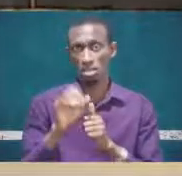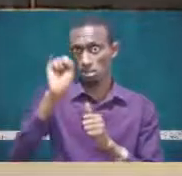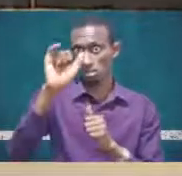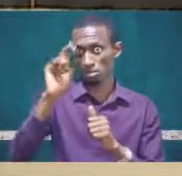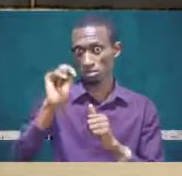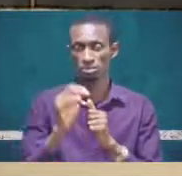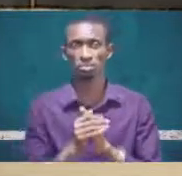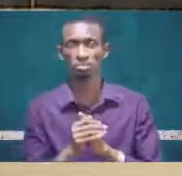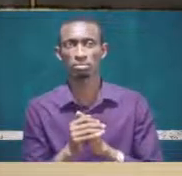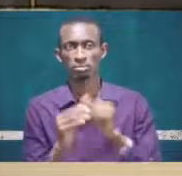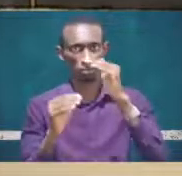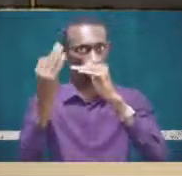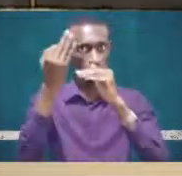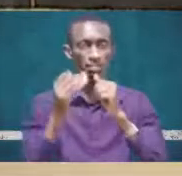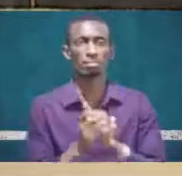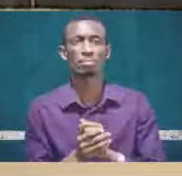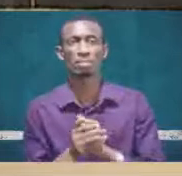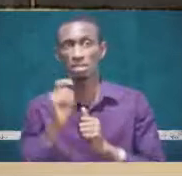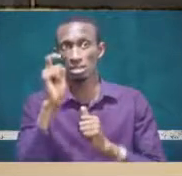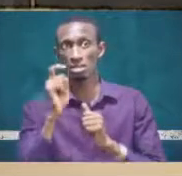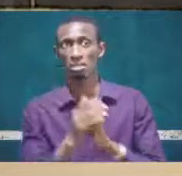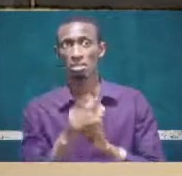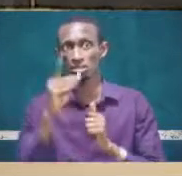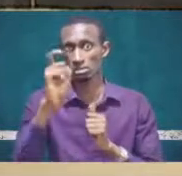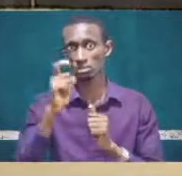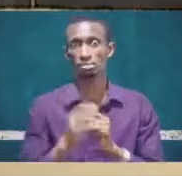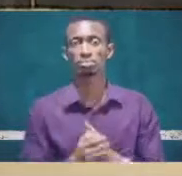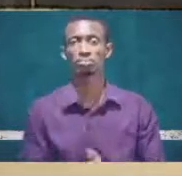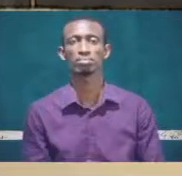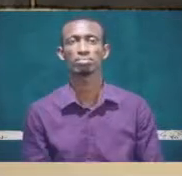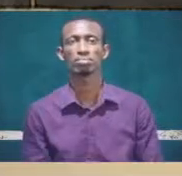sine cubed x dx.